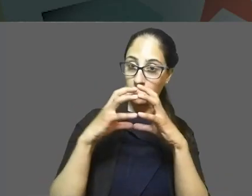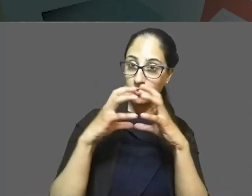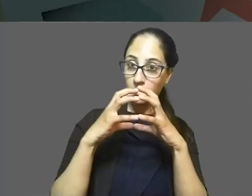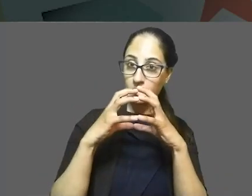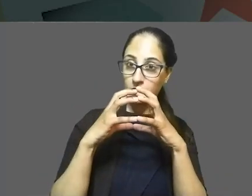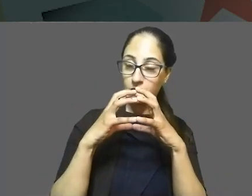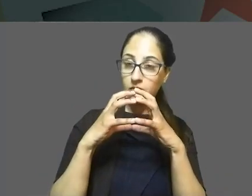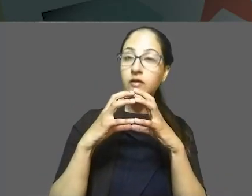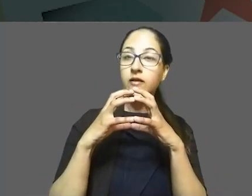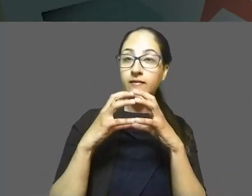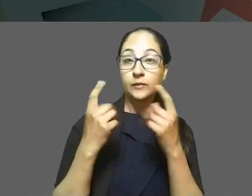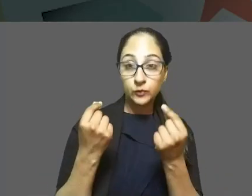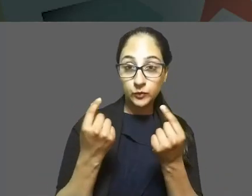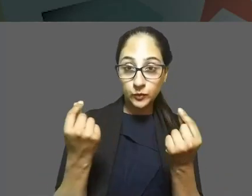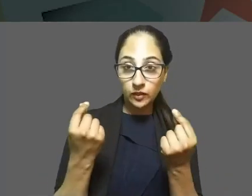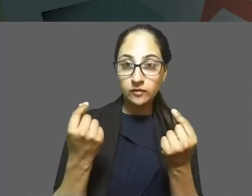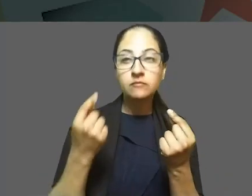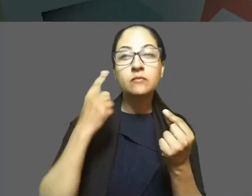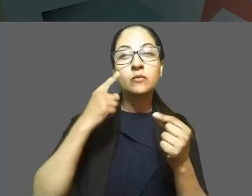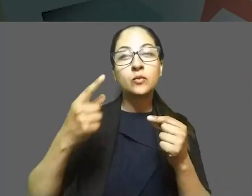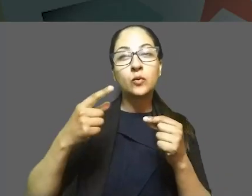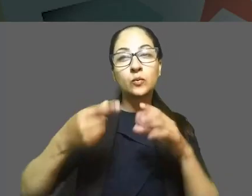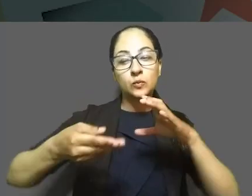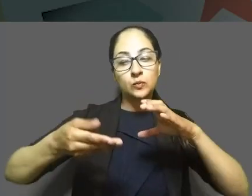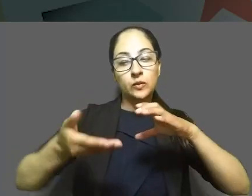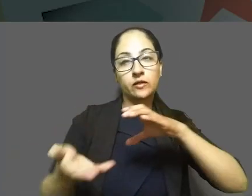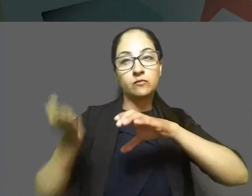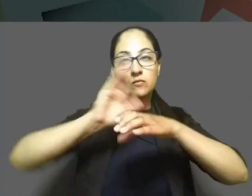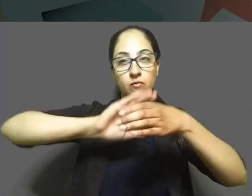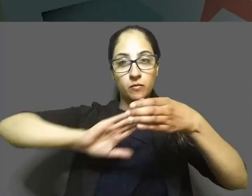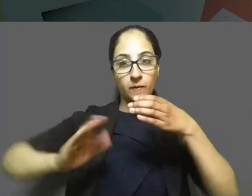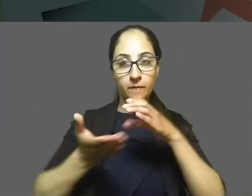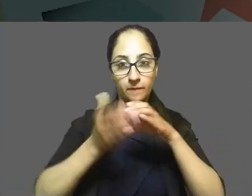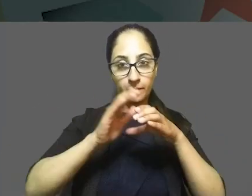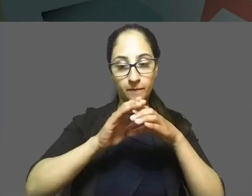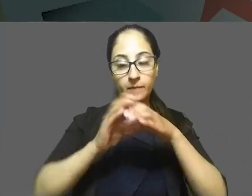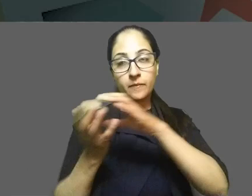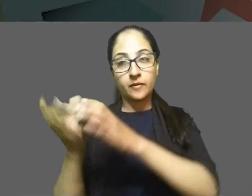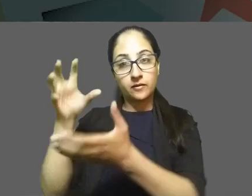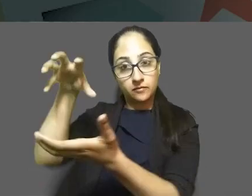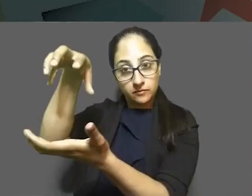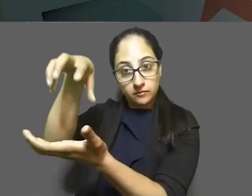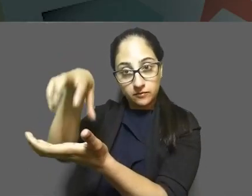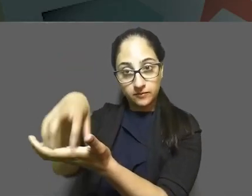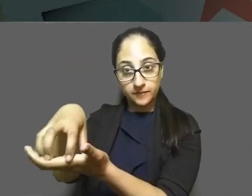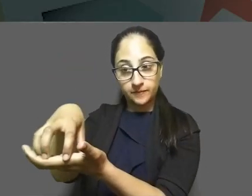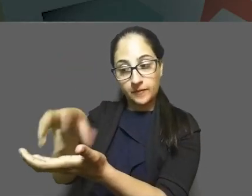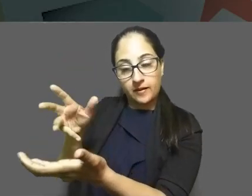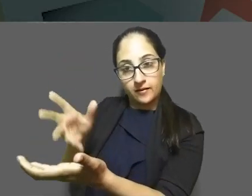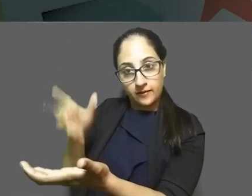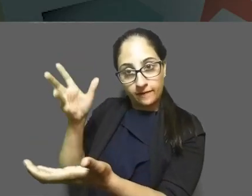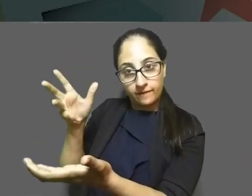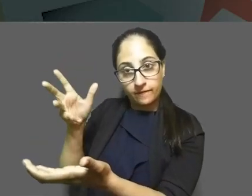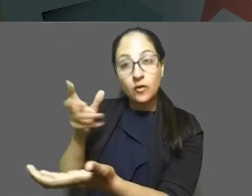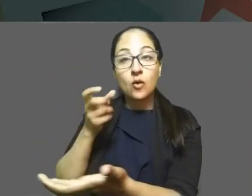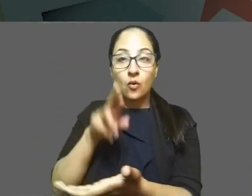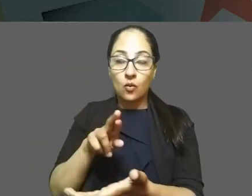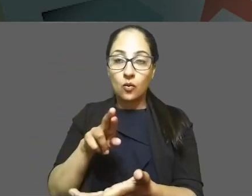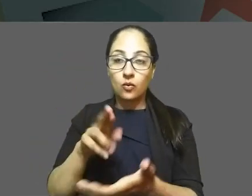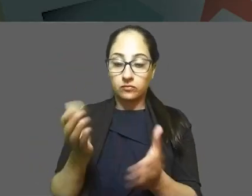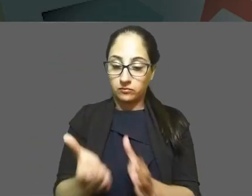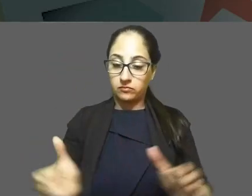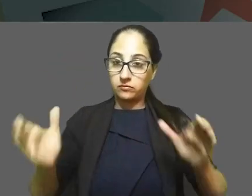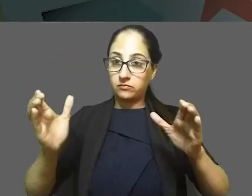come together into a ball-like substance, you can either wrap it in saran wrap and